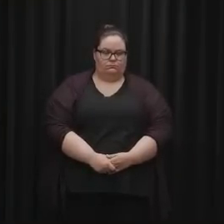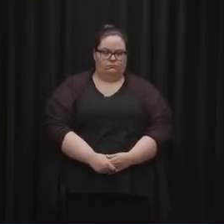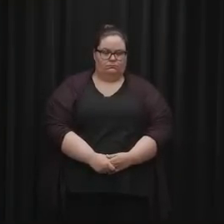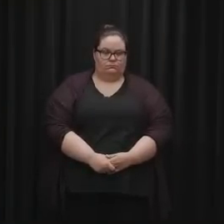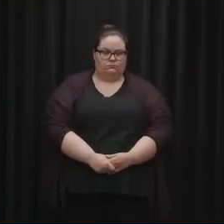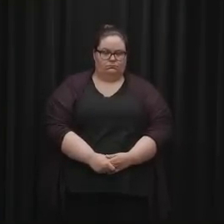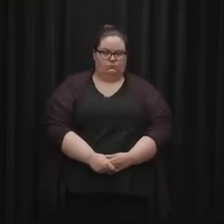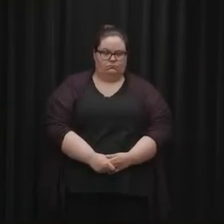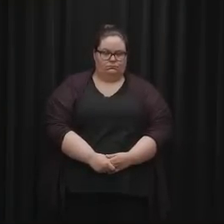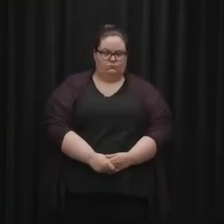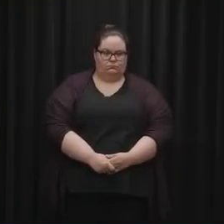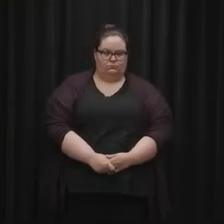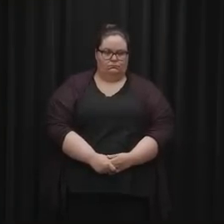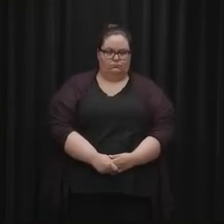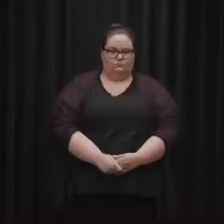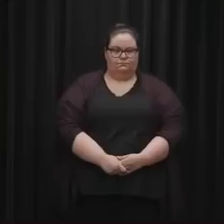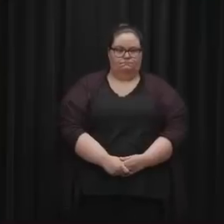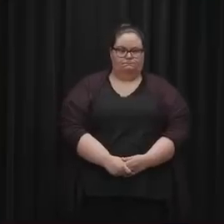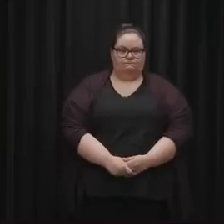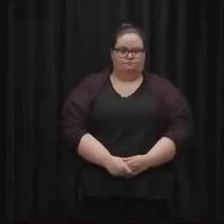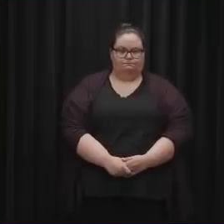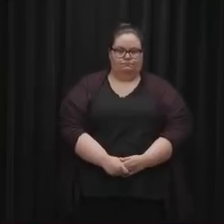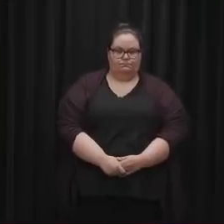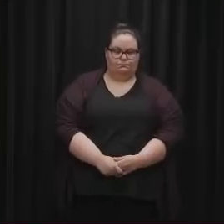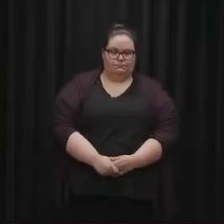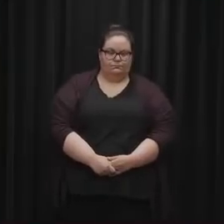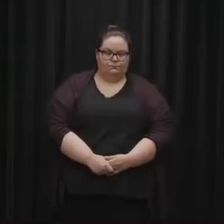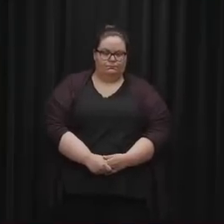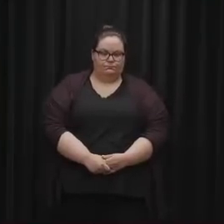contacts, and to do so very quickly.